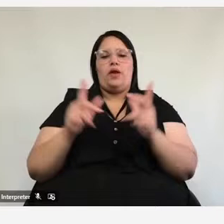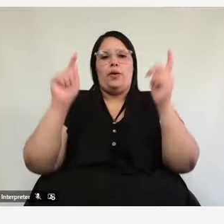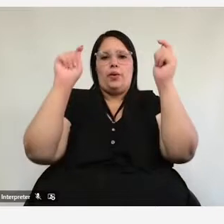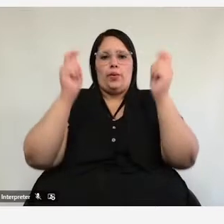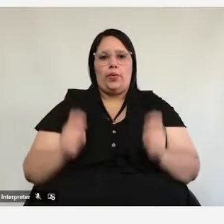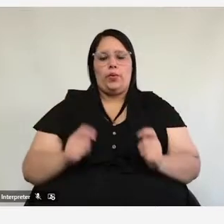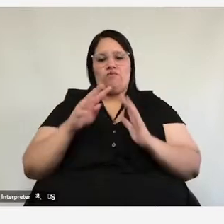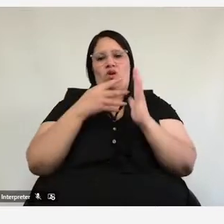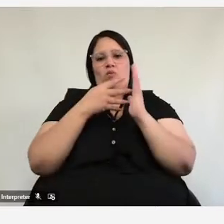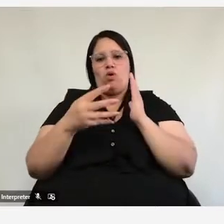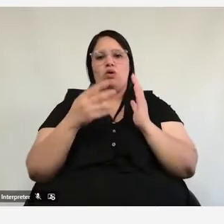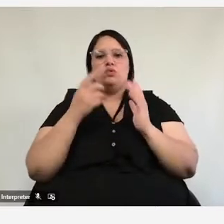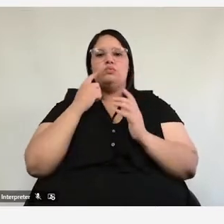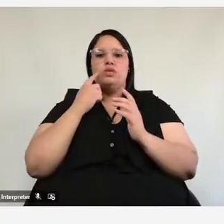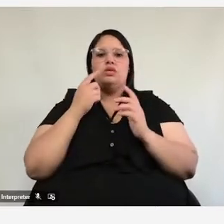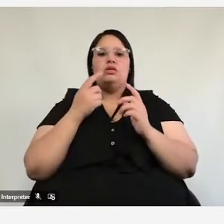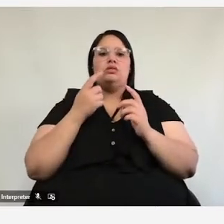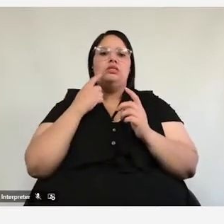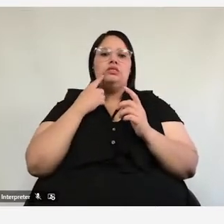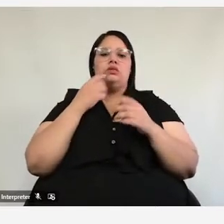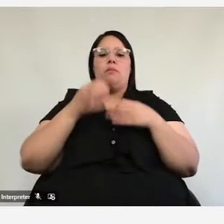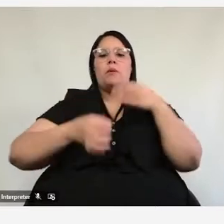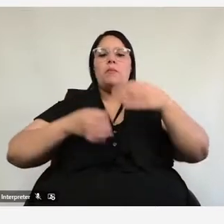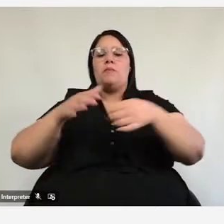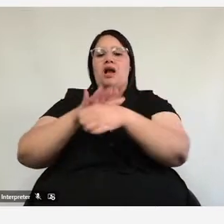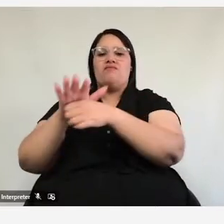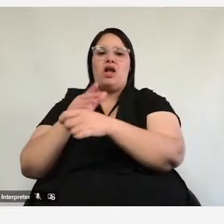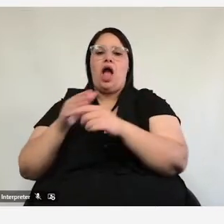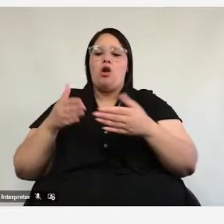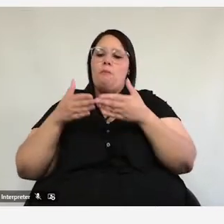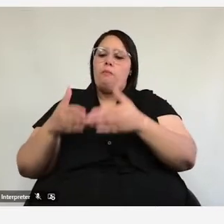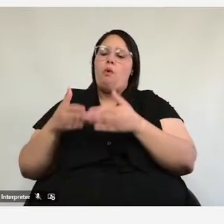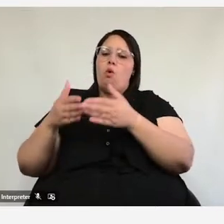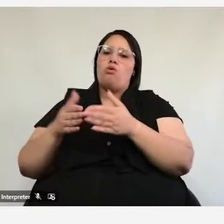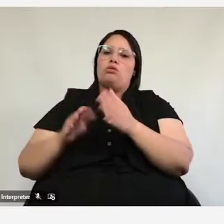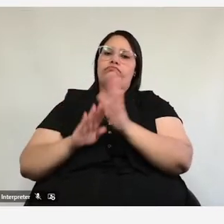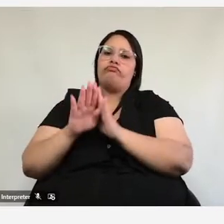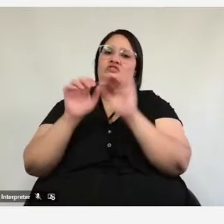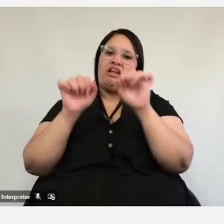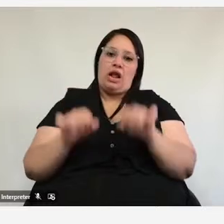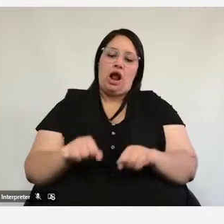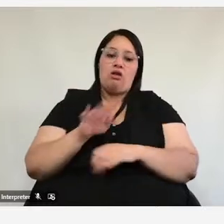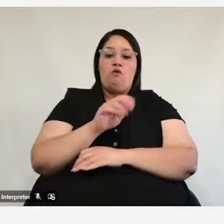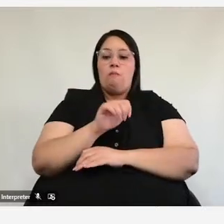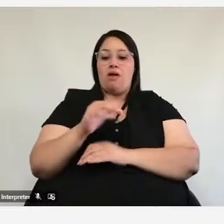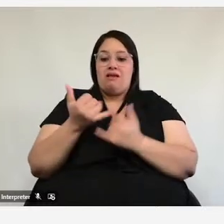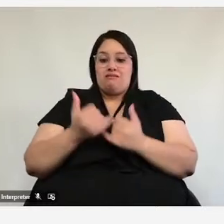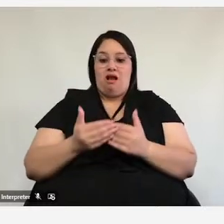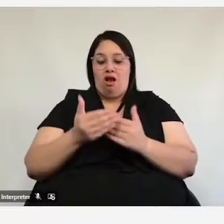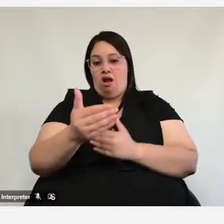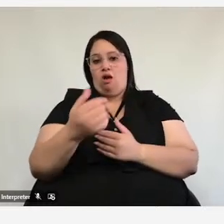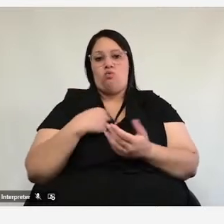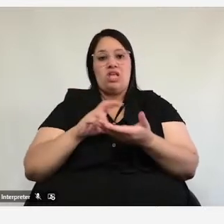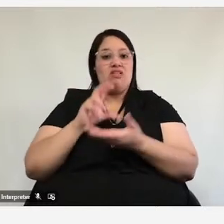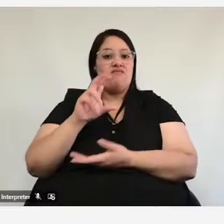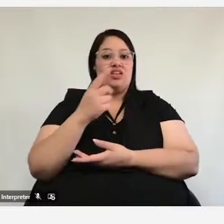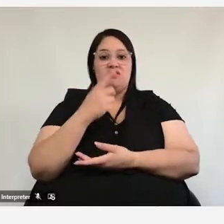framework to ease bottlenecks and boost port efficiency, and 4 million rand in the current financial year for the